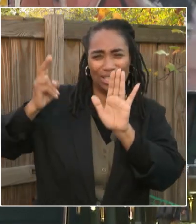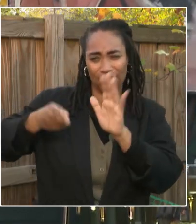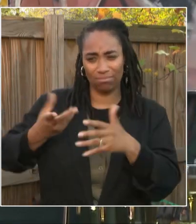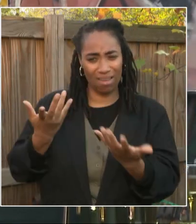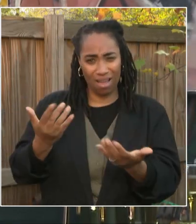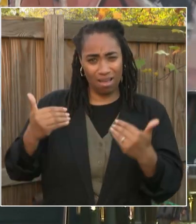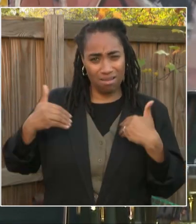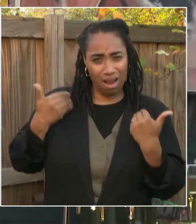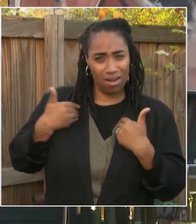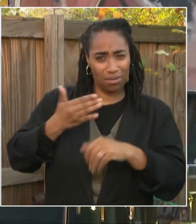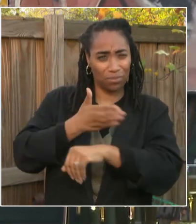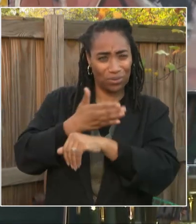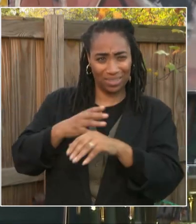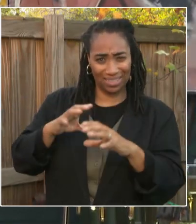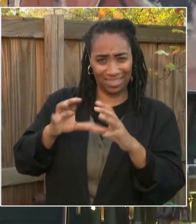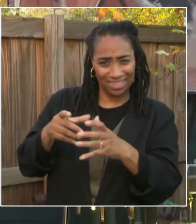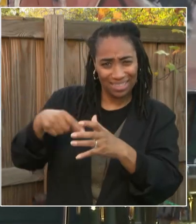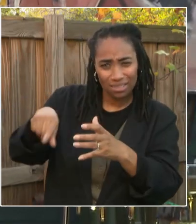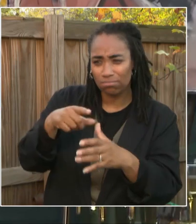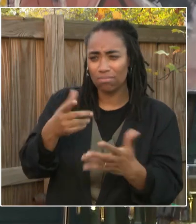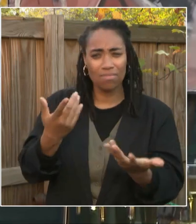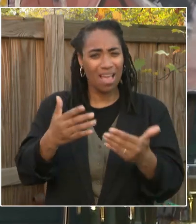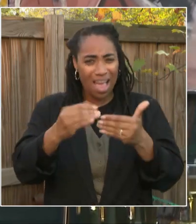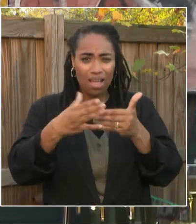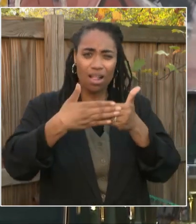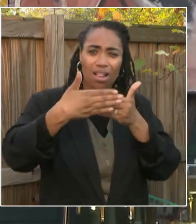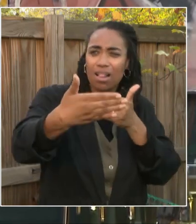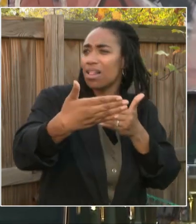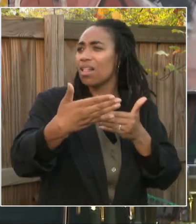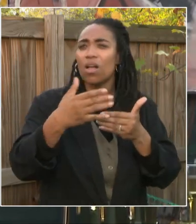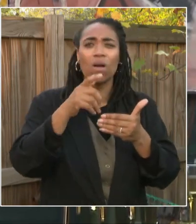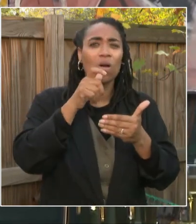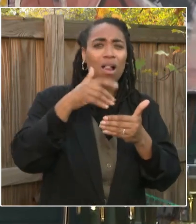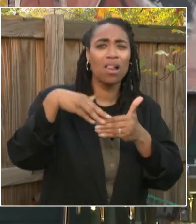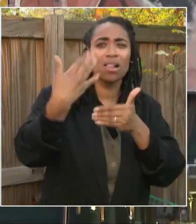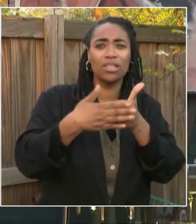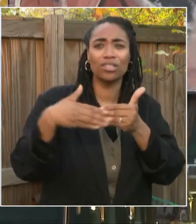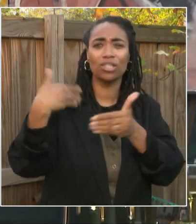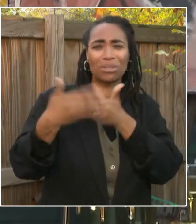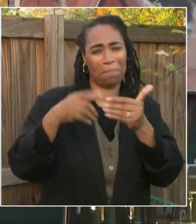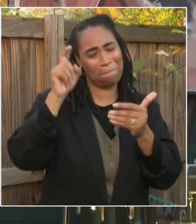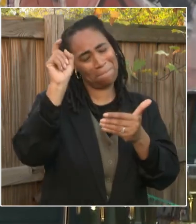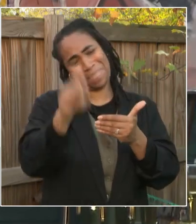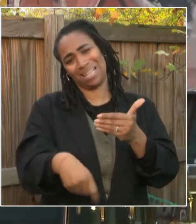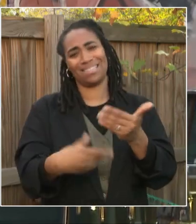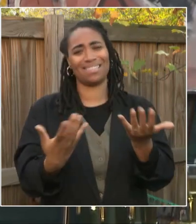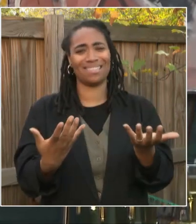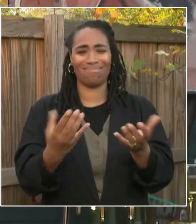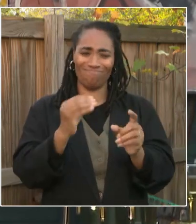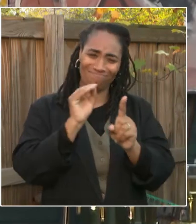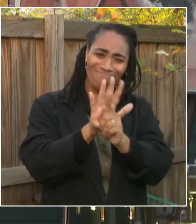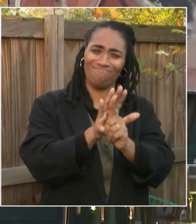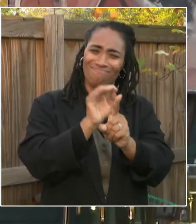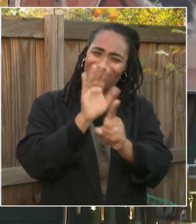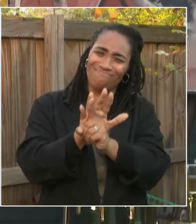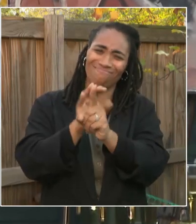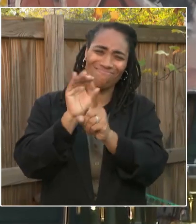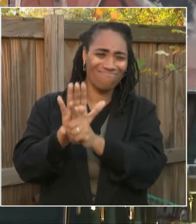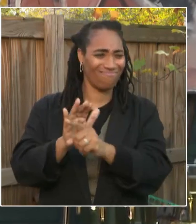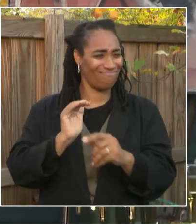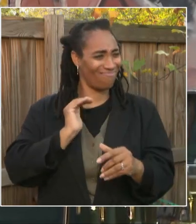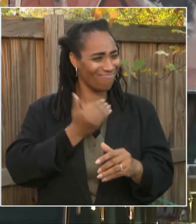next generation of our musicians? And we have to be committed to our culture. Know